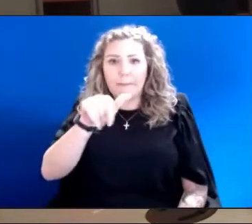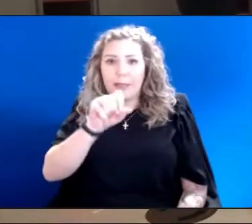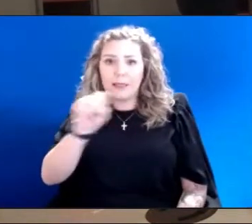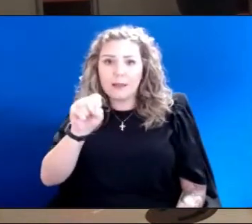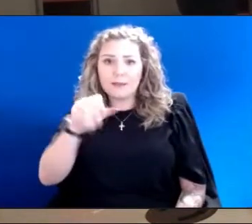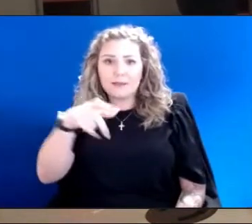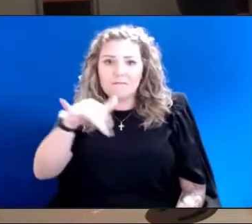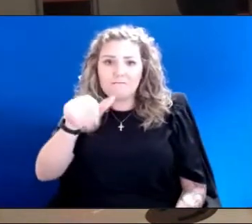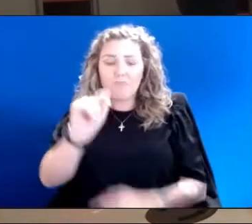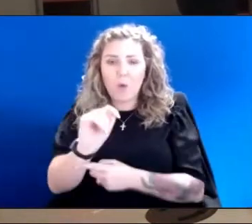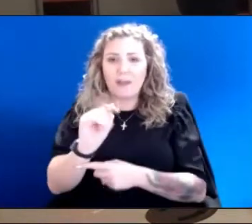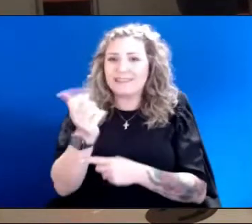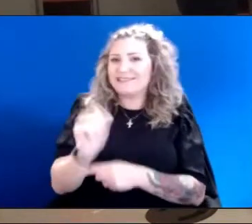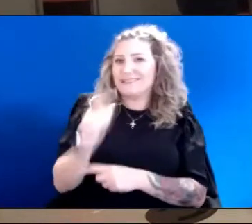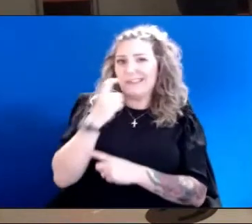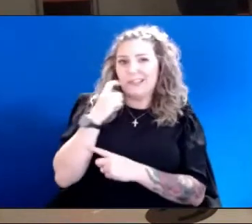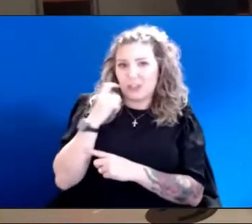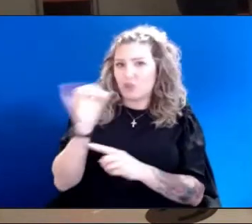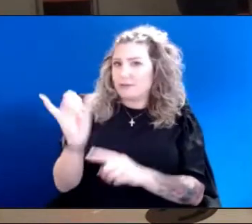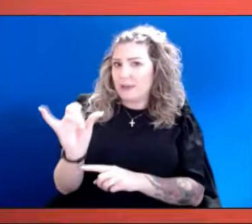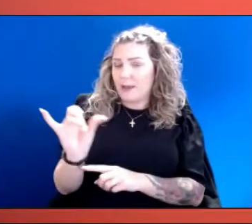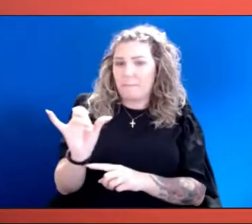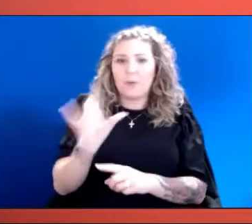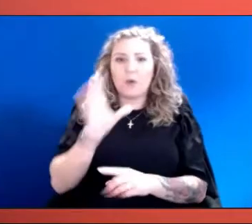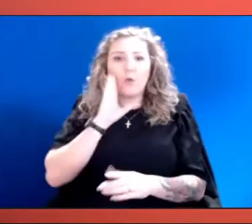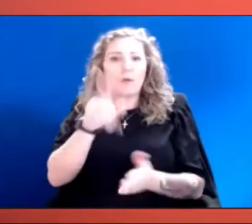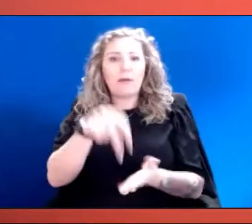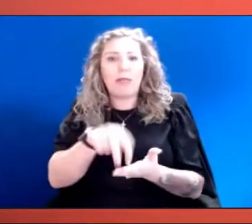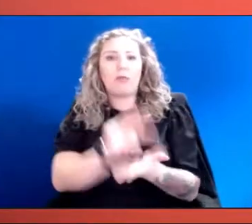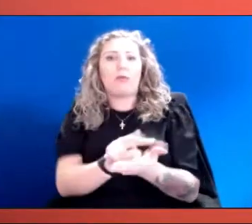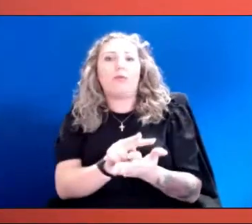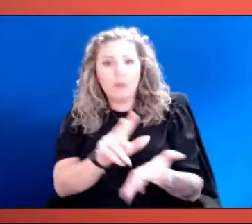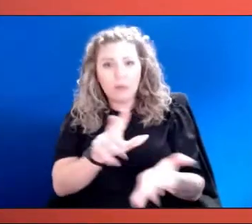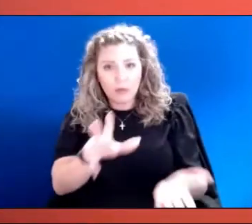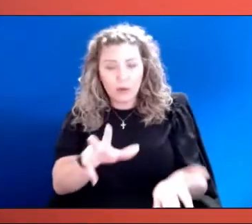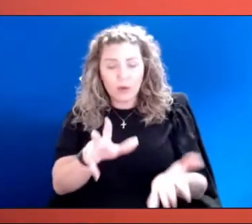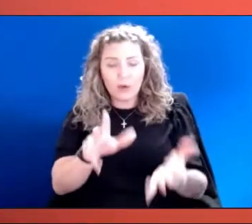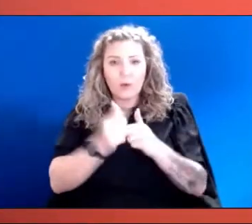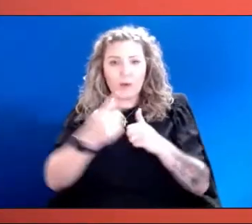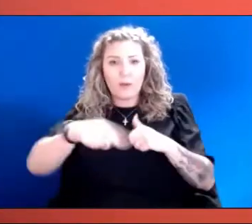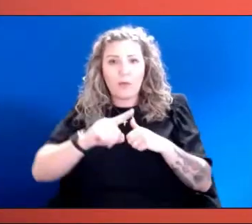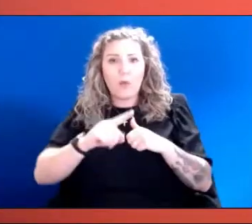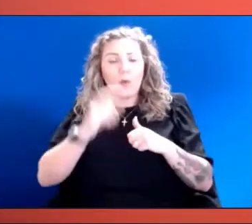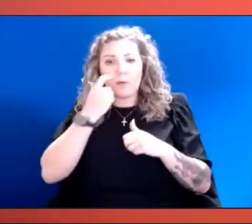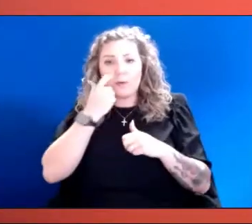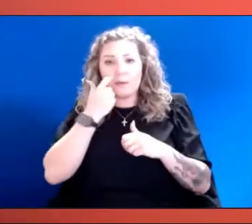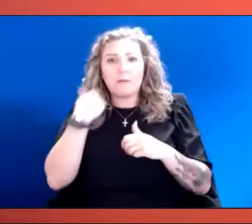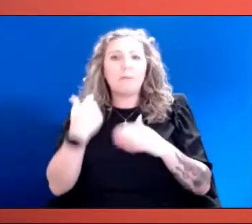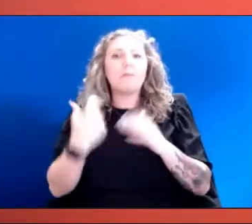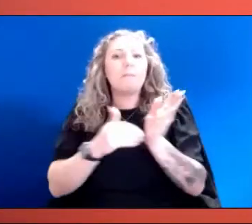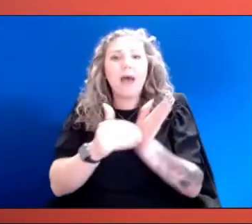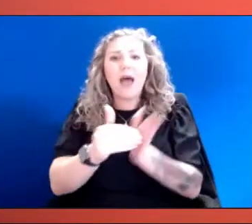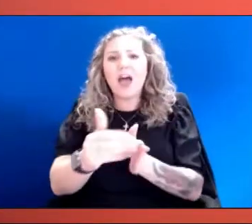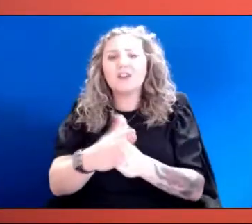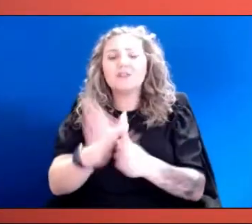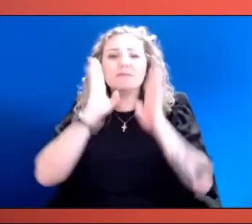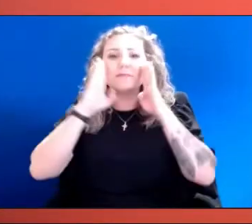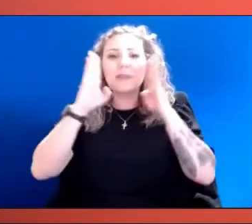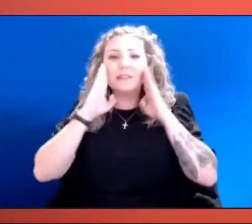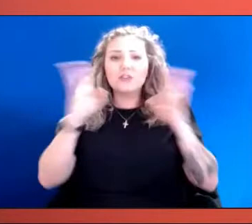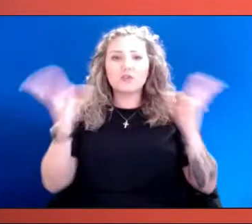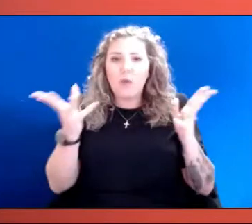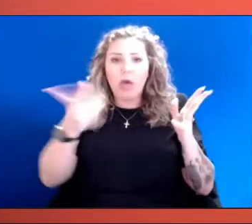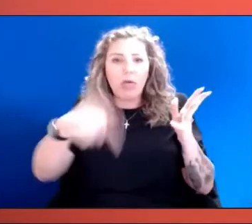like any addiction. There's going to be times where you're going to fall back into these patterns. It's just about really paying attention to what they are and how